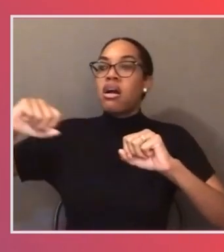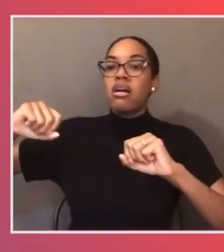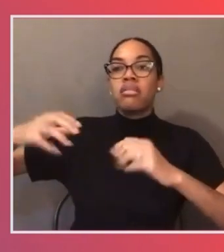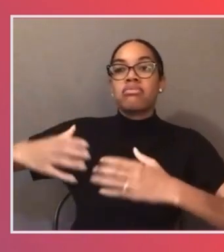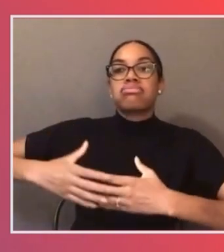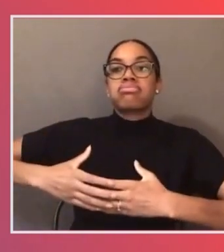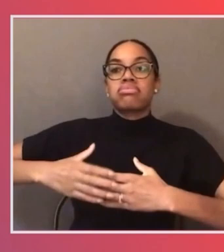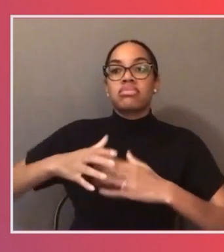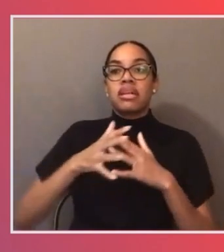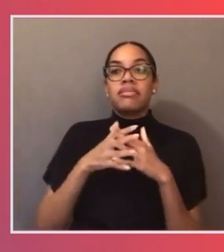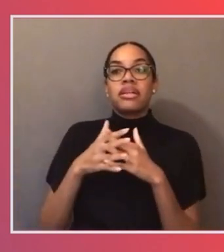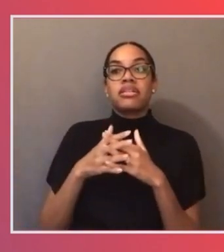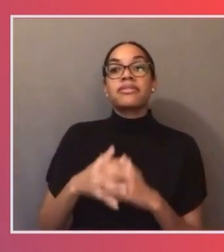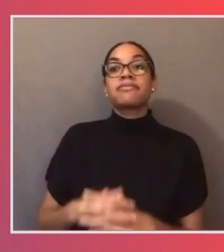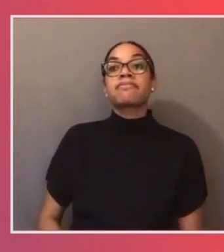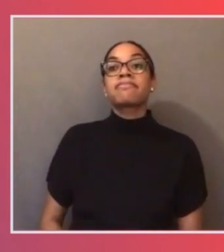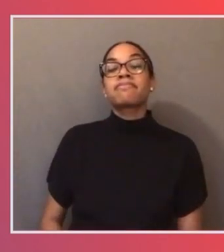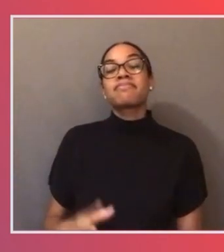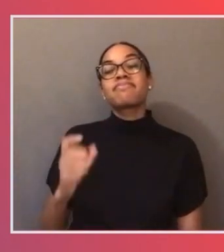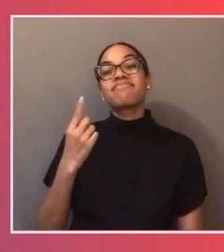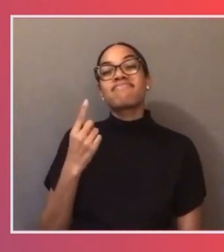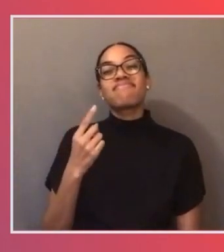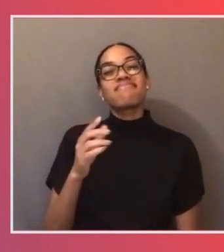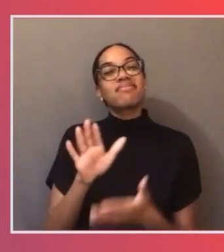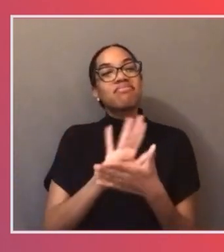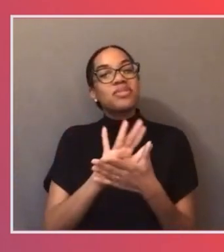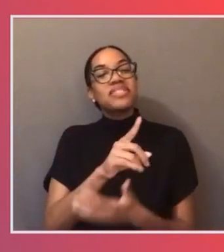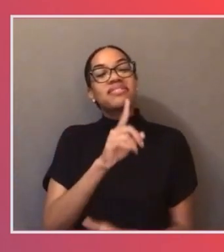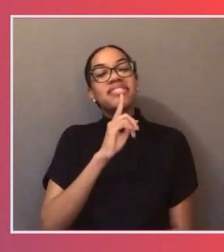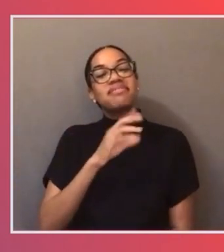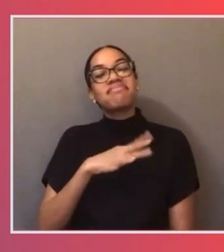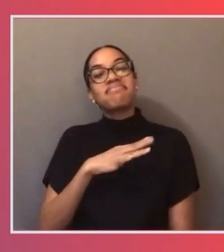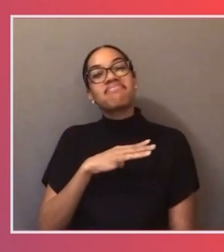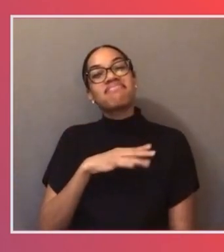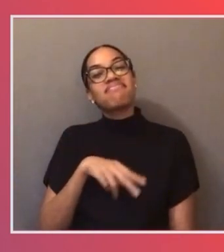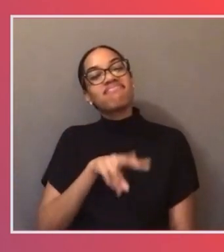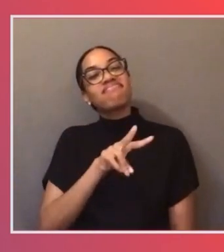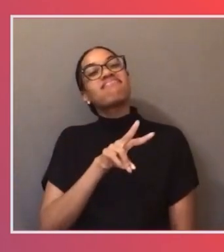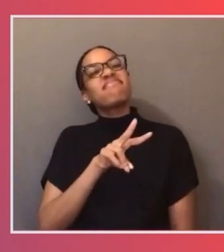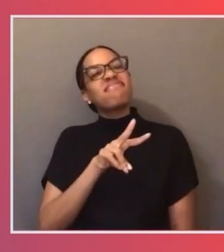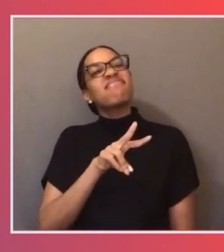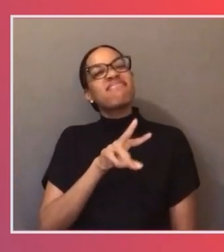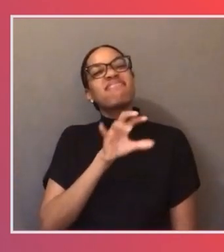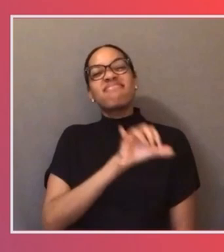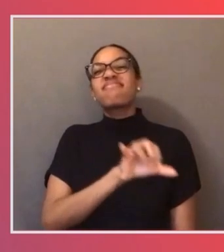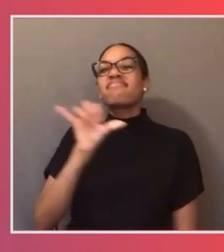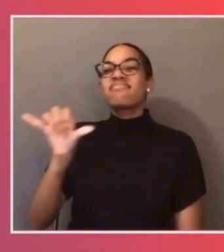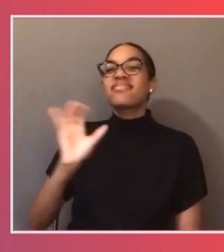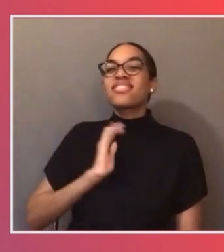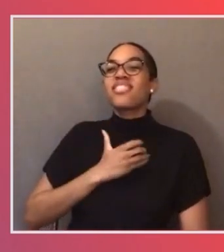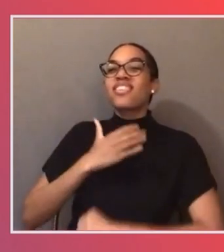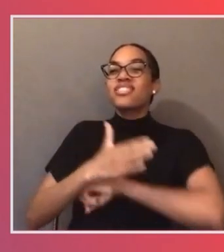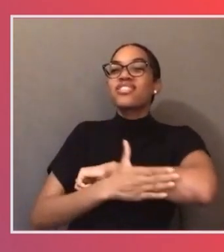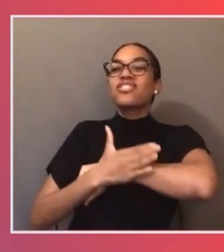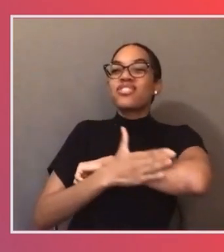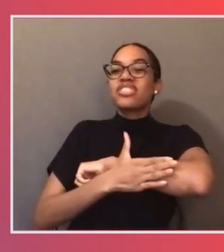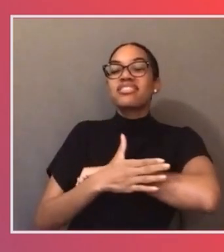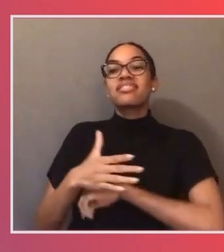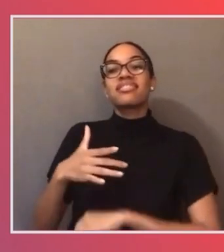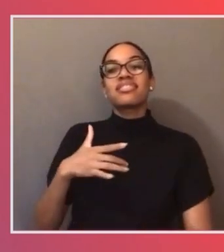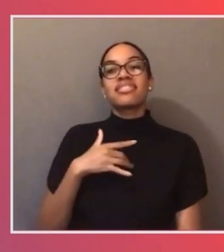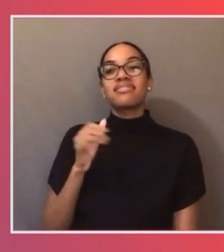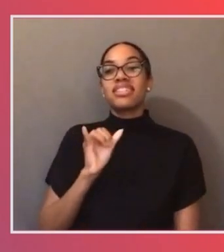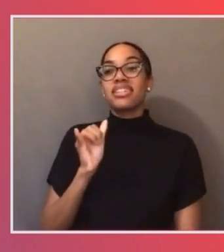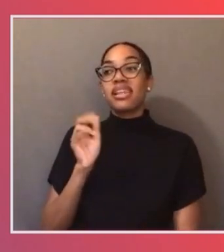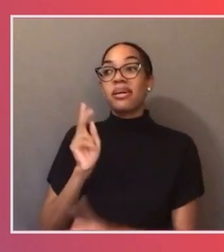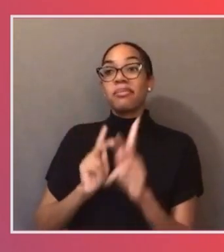And I think that, you know, I think that people deserve an equal commitment from their president when it comes